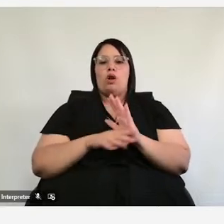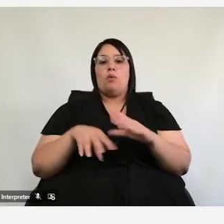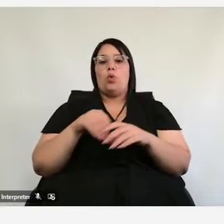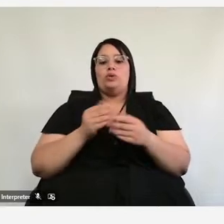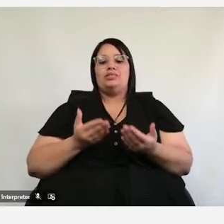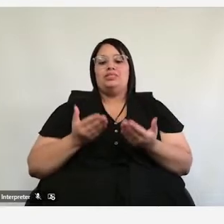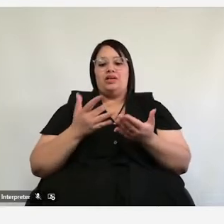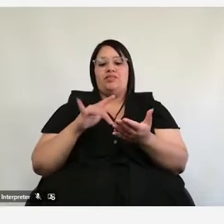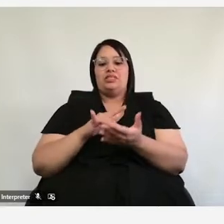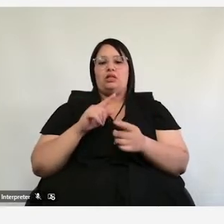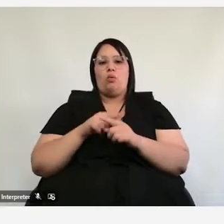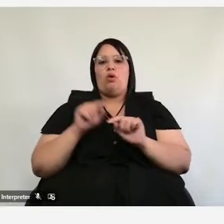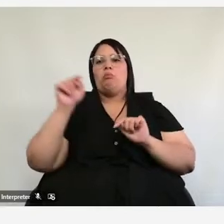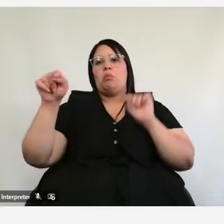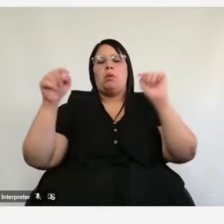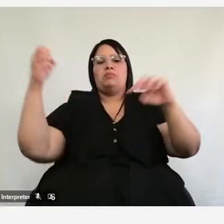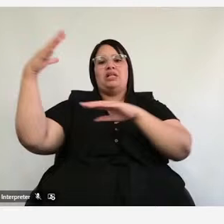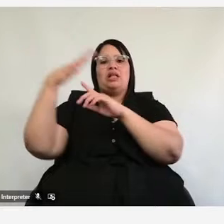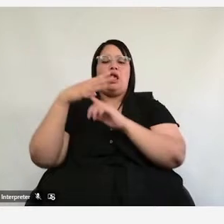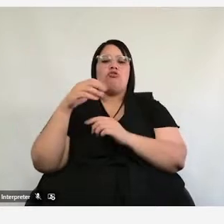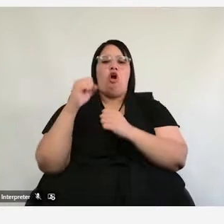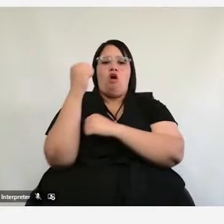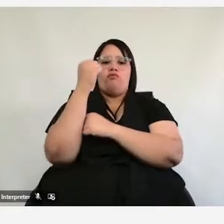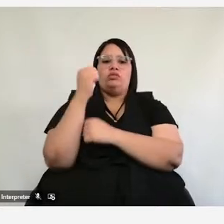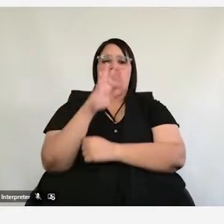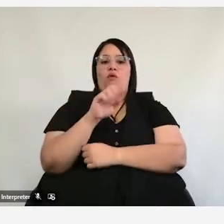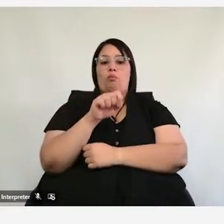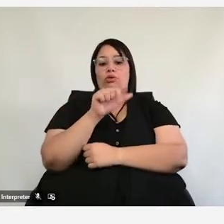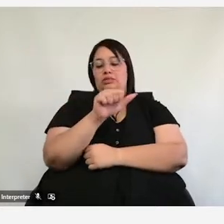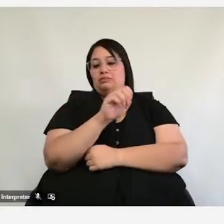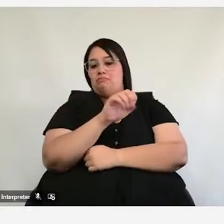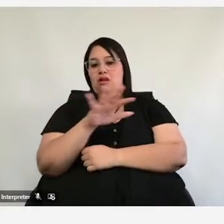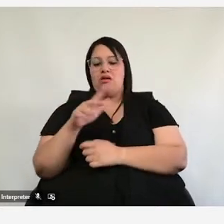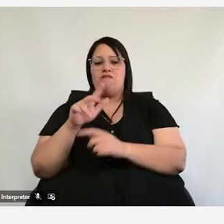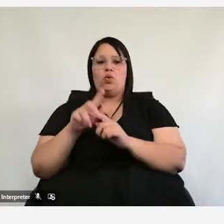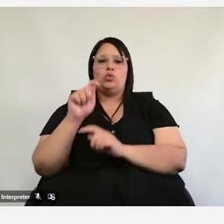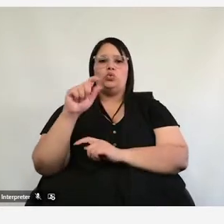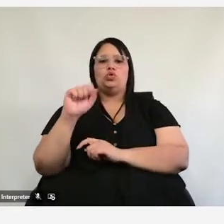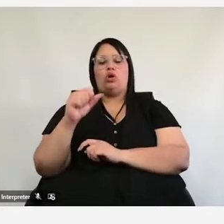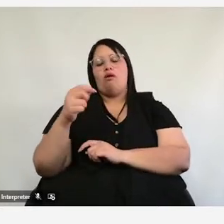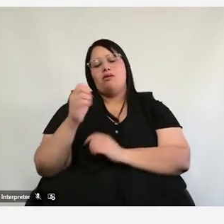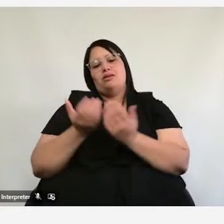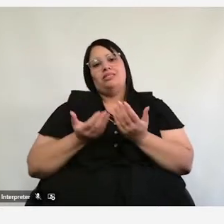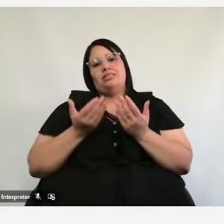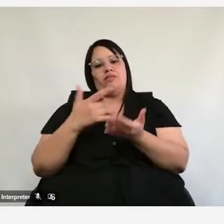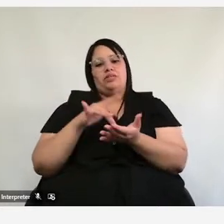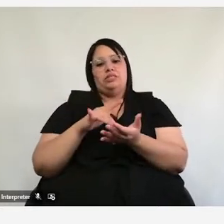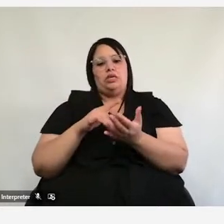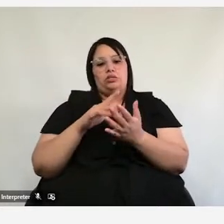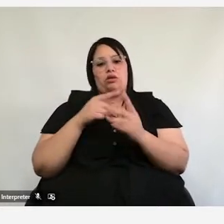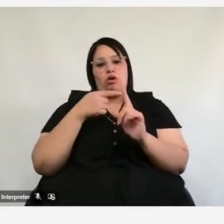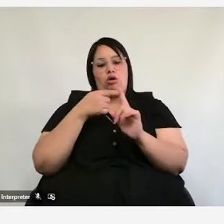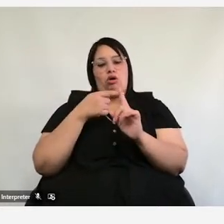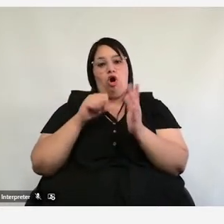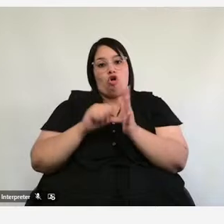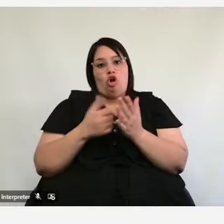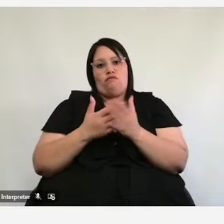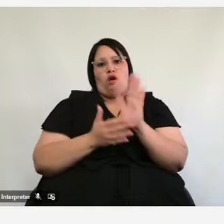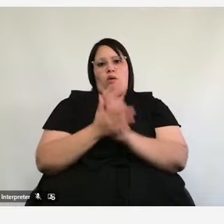satellite offices. 4.6 million rand for the Tucson Service Center grant for operational